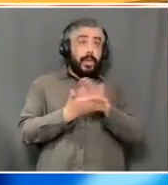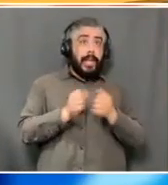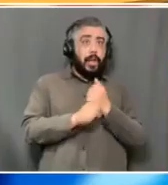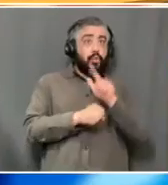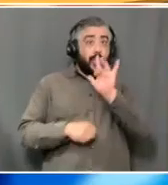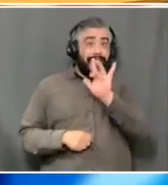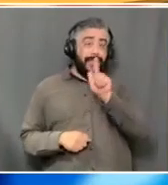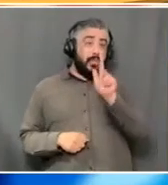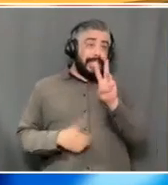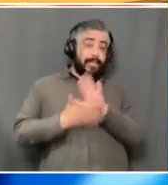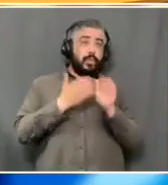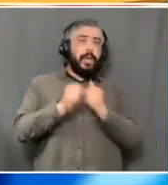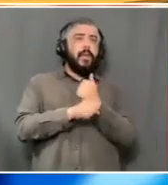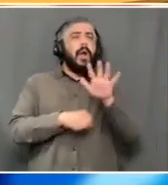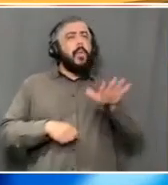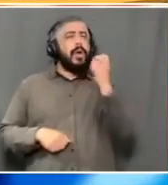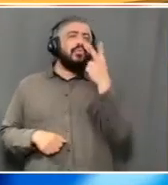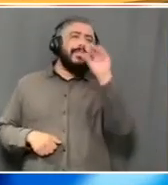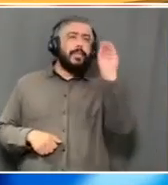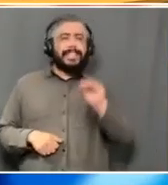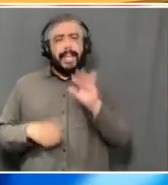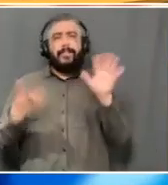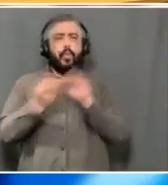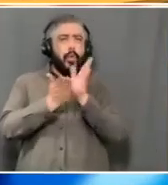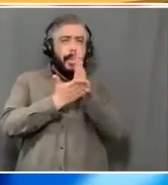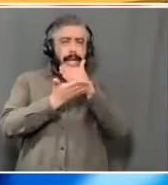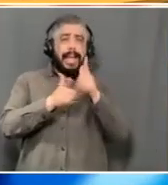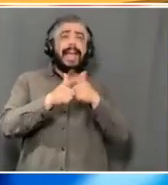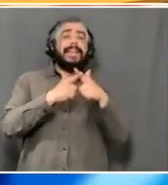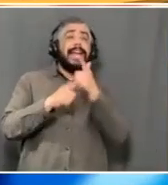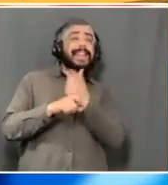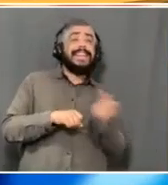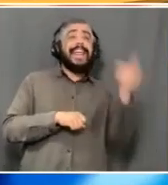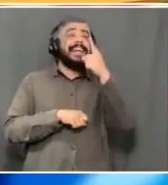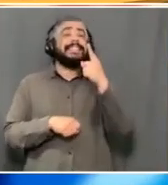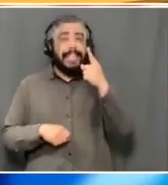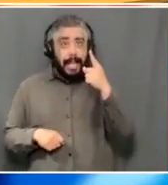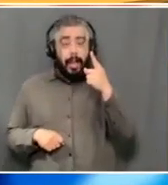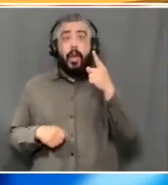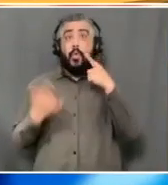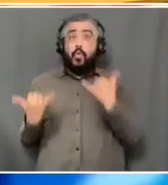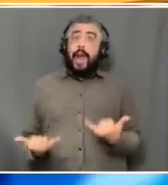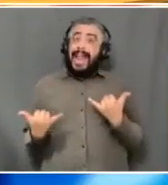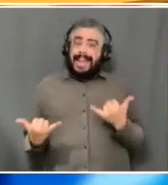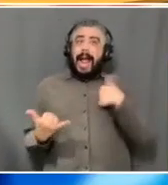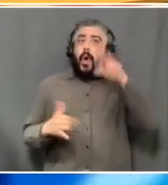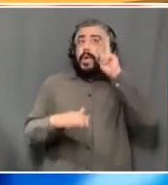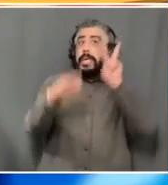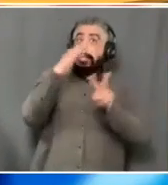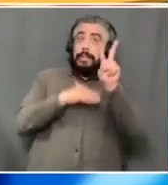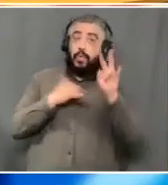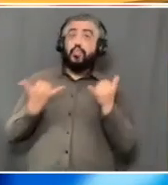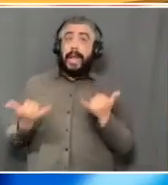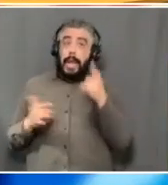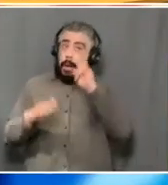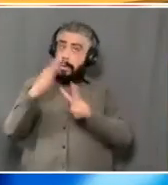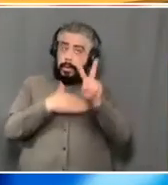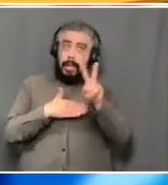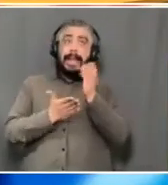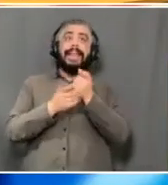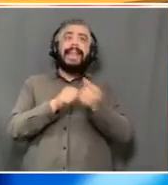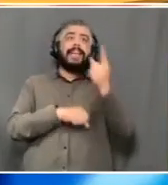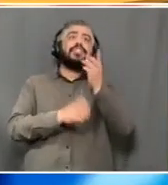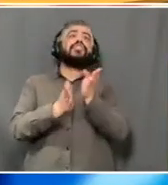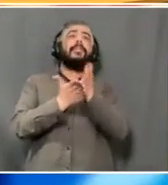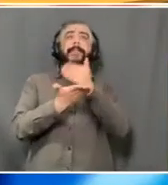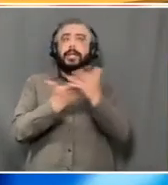about 12% of total budget. And next school year, as at this point in time, right? This point in time, next year's budget